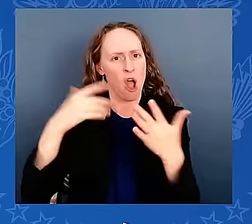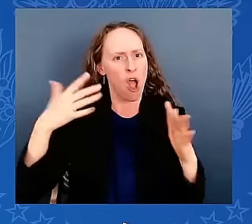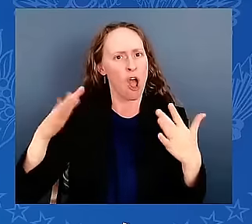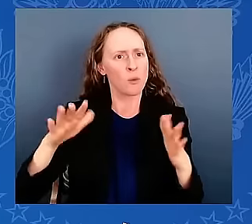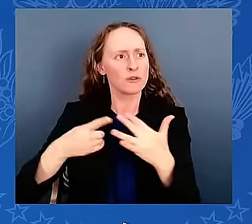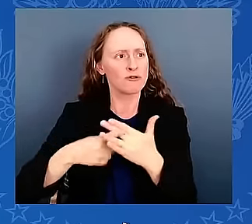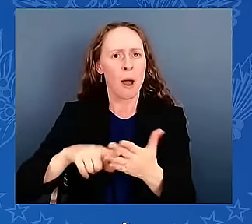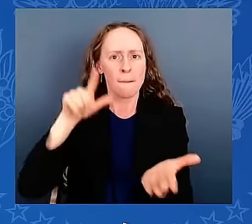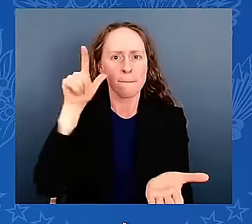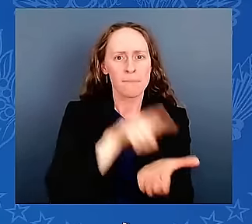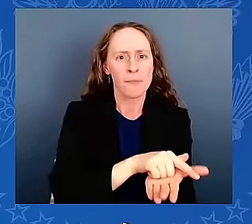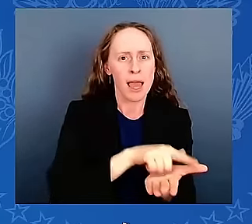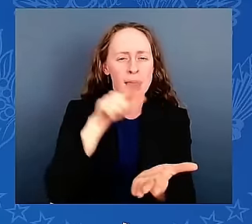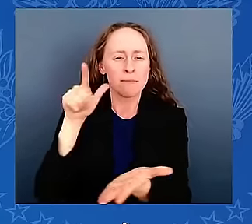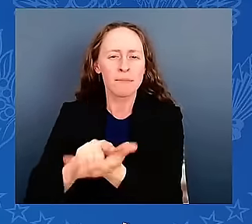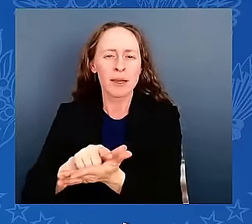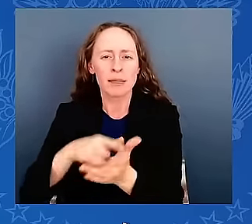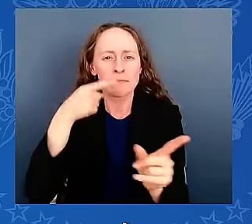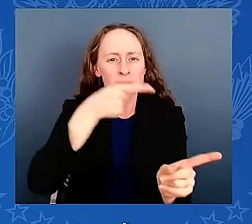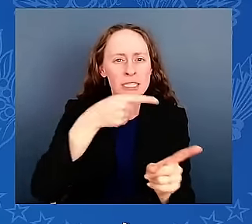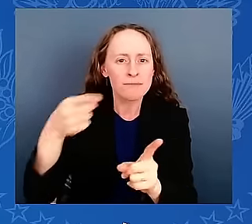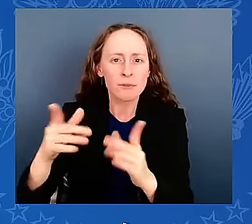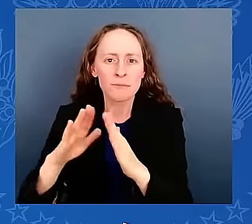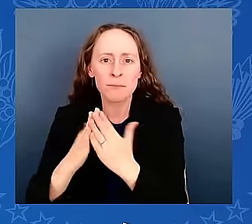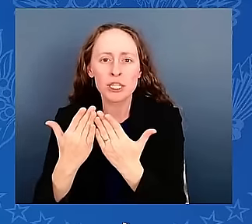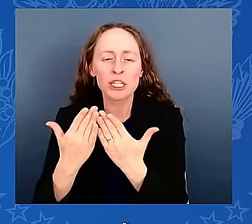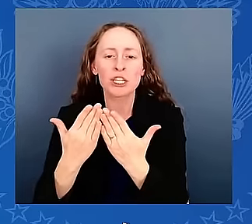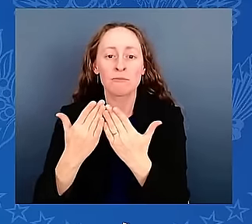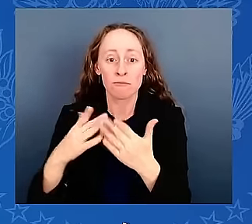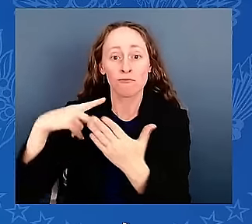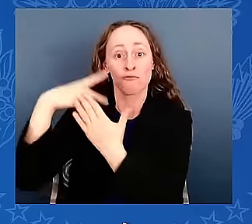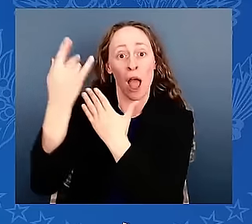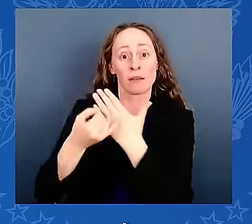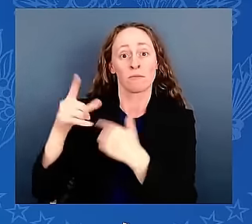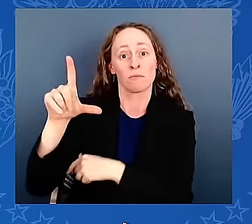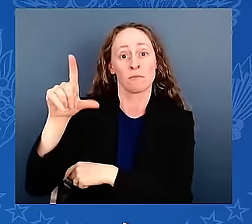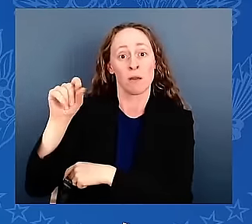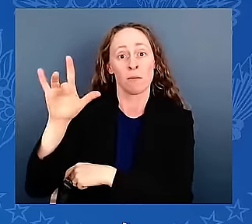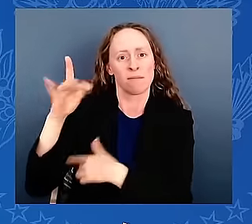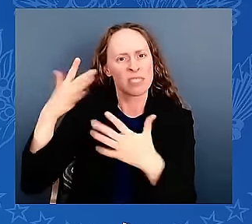enact those bans nationwide. This is